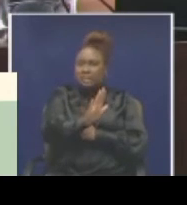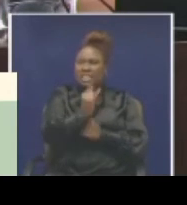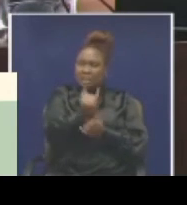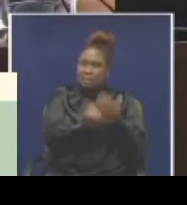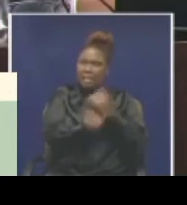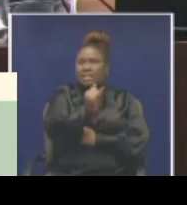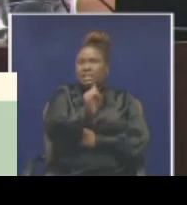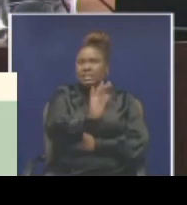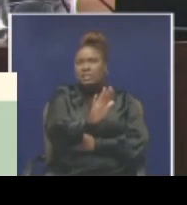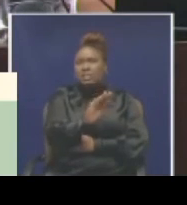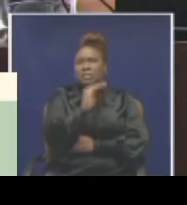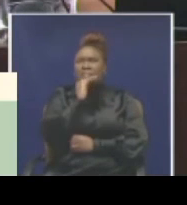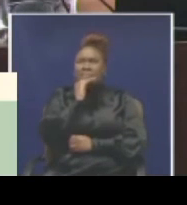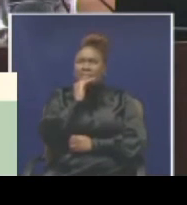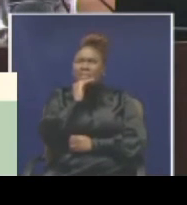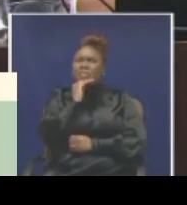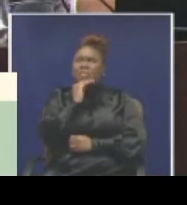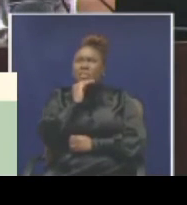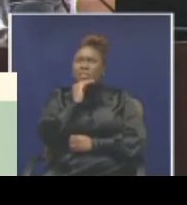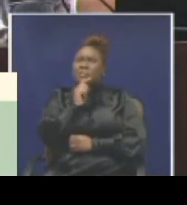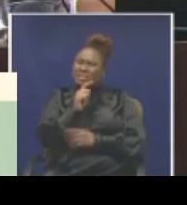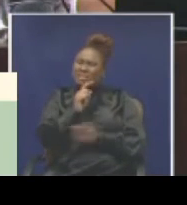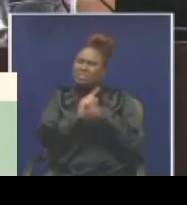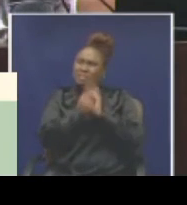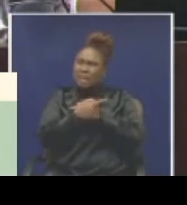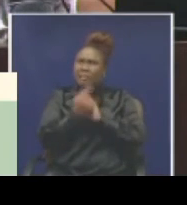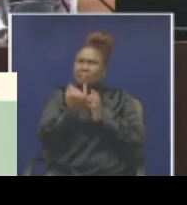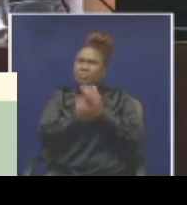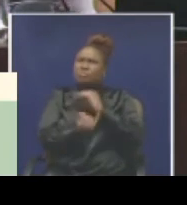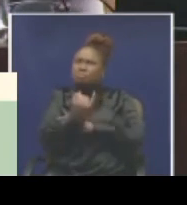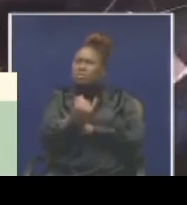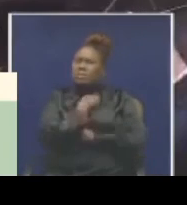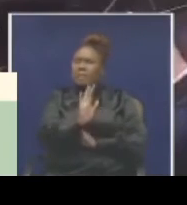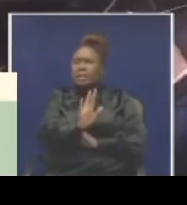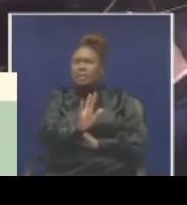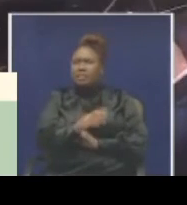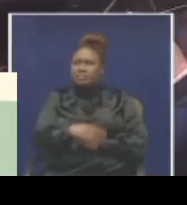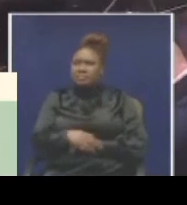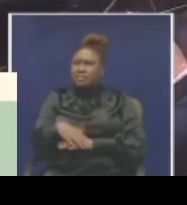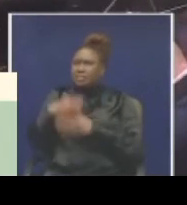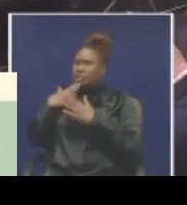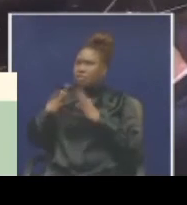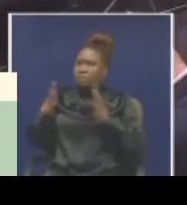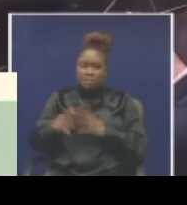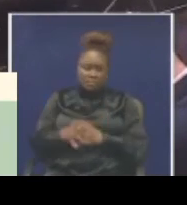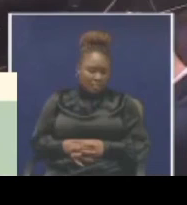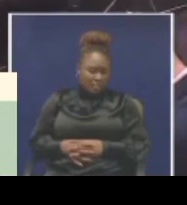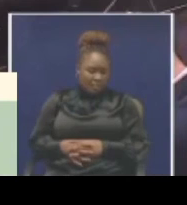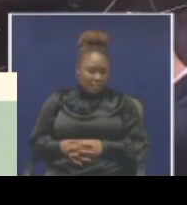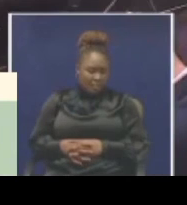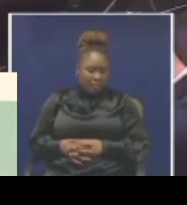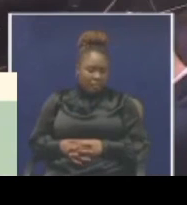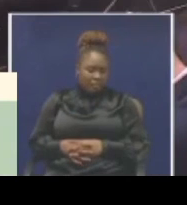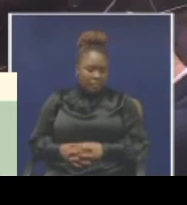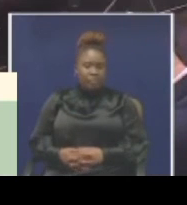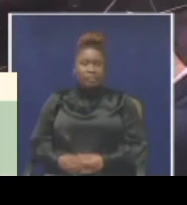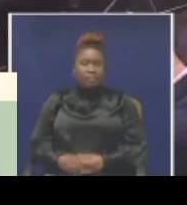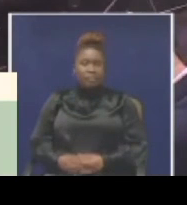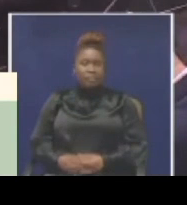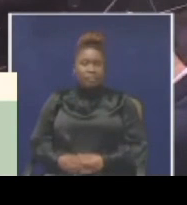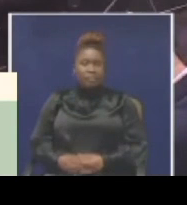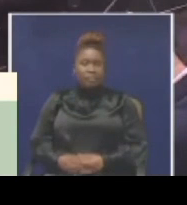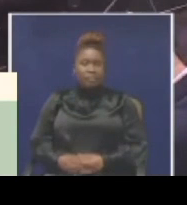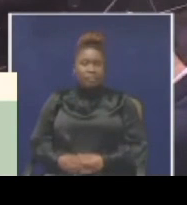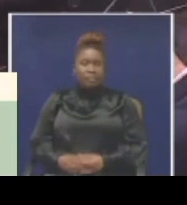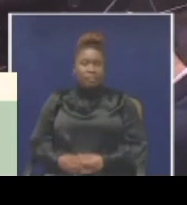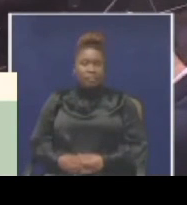interference. Chapter 9 institution. Thank you so much. Thank you, Honor. Thank you, Honor. Thank you for watching